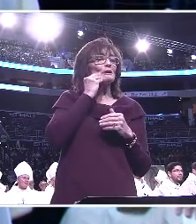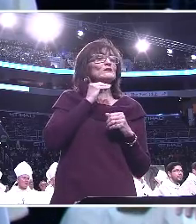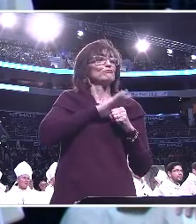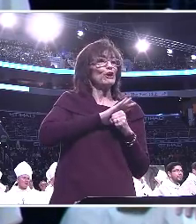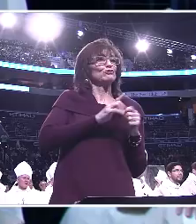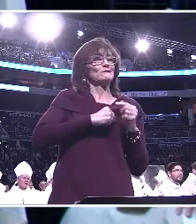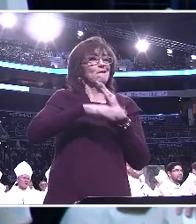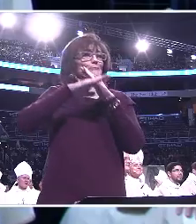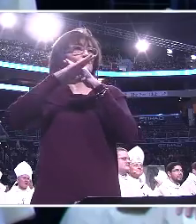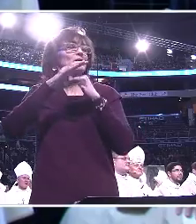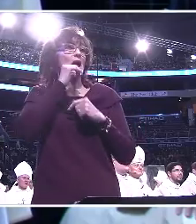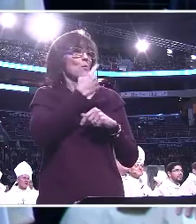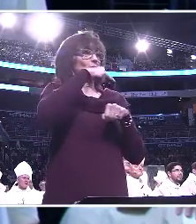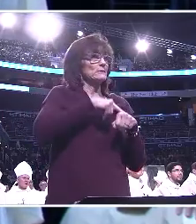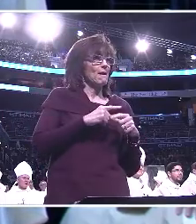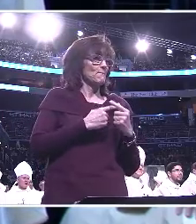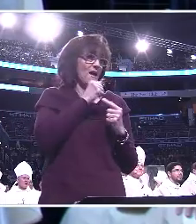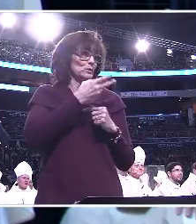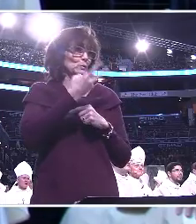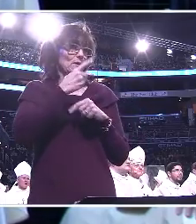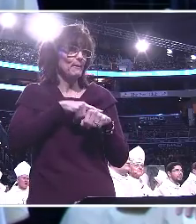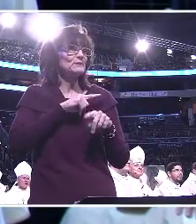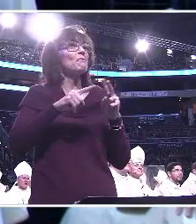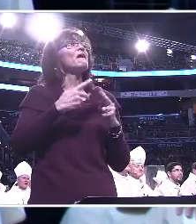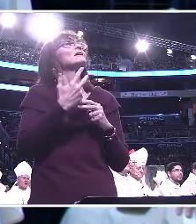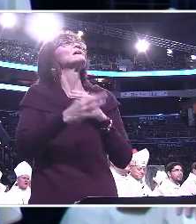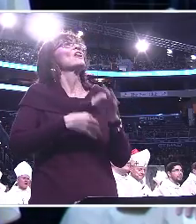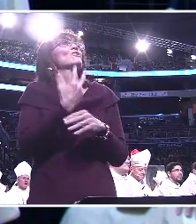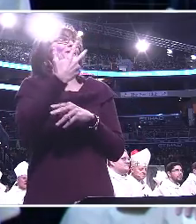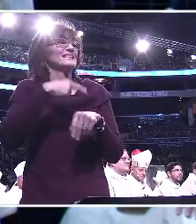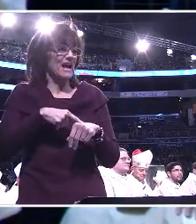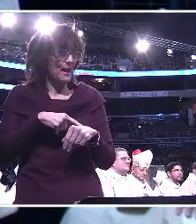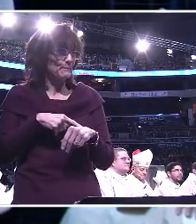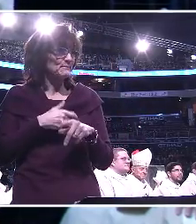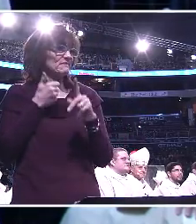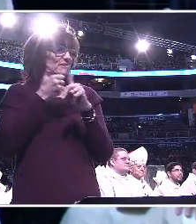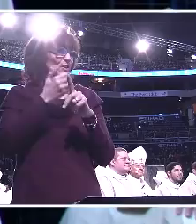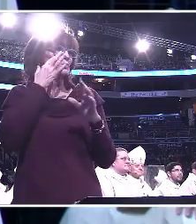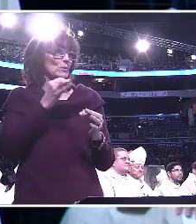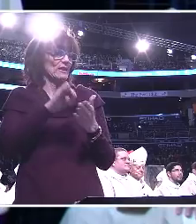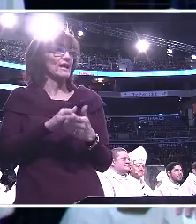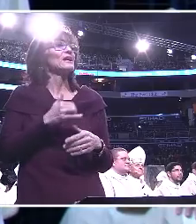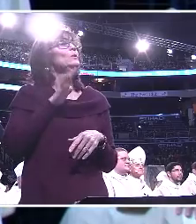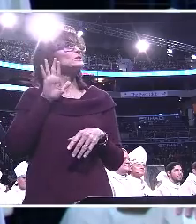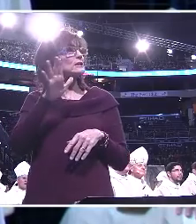once, not twice, but three times. And that was his mother.